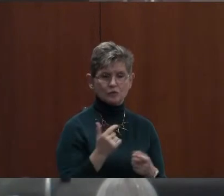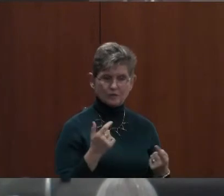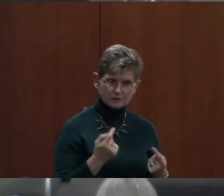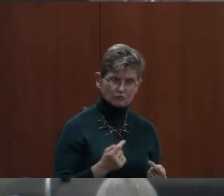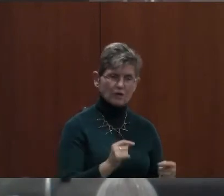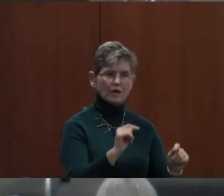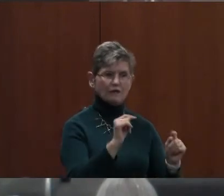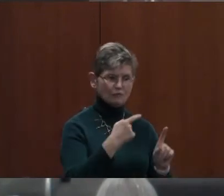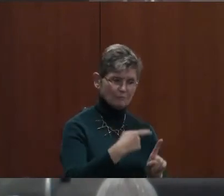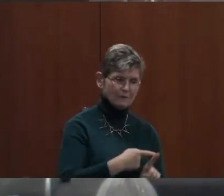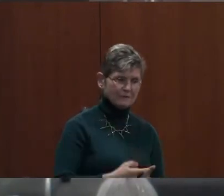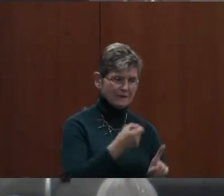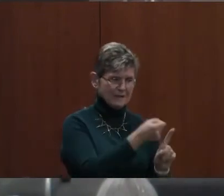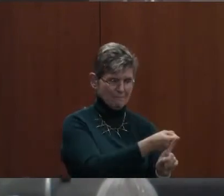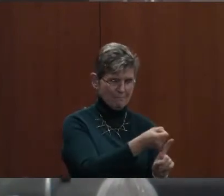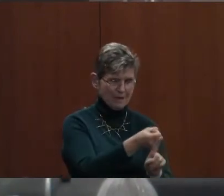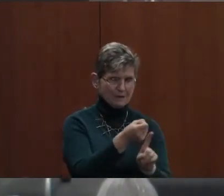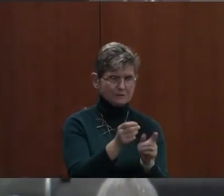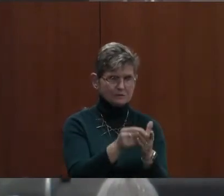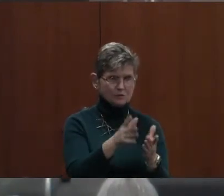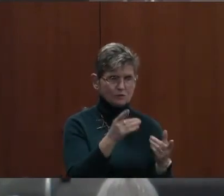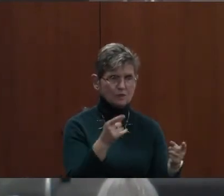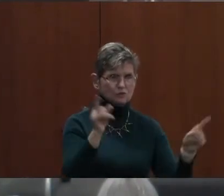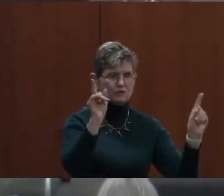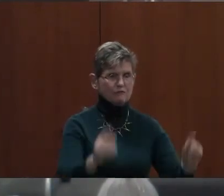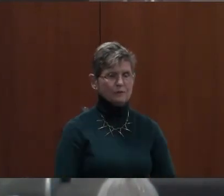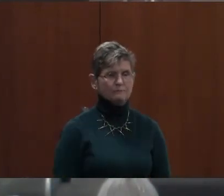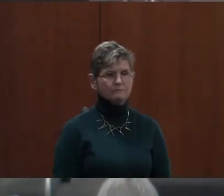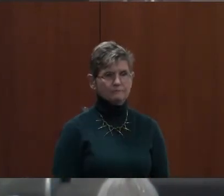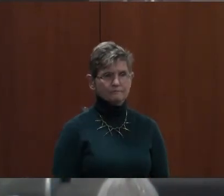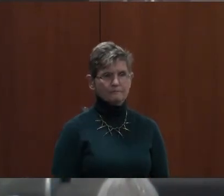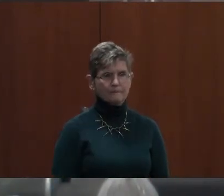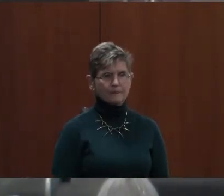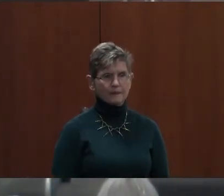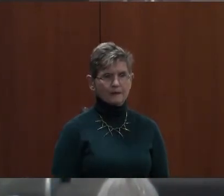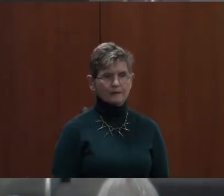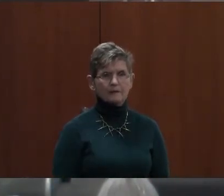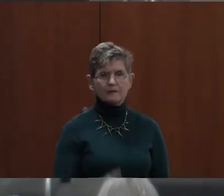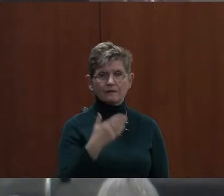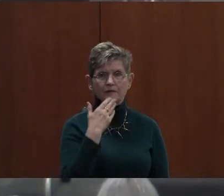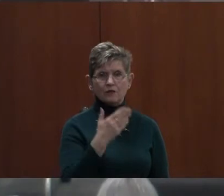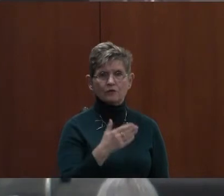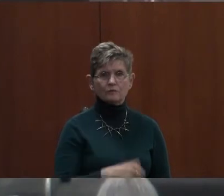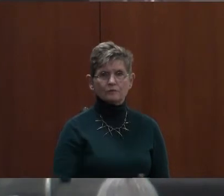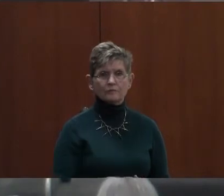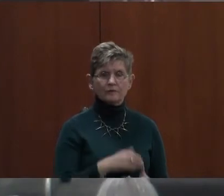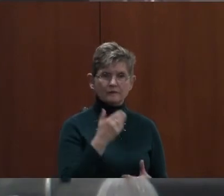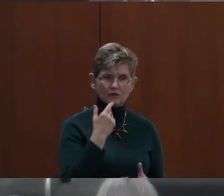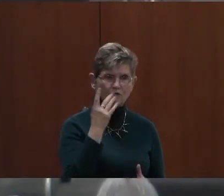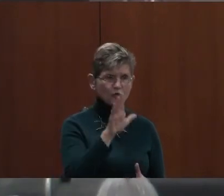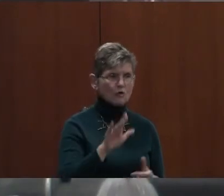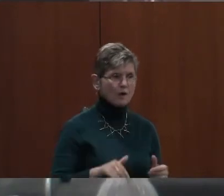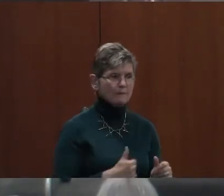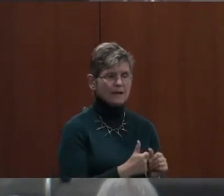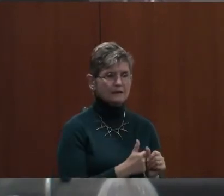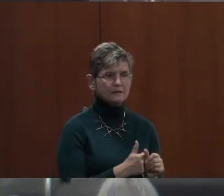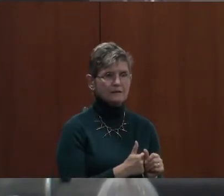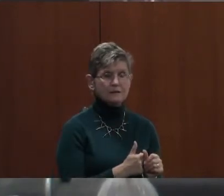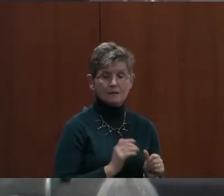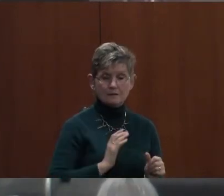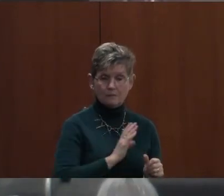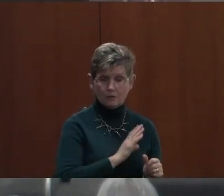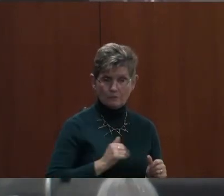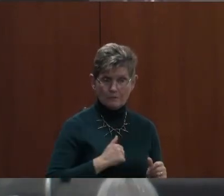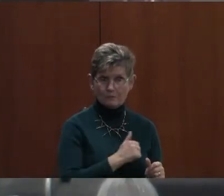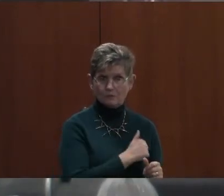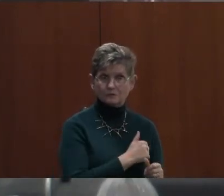to positively impact student achievement. Thank you, Alice. Appreciate the update. Board members, that's